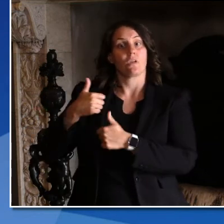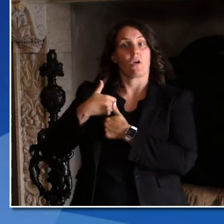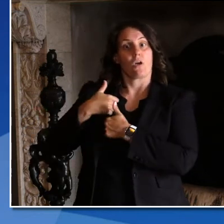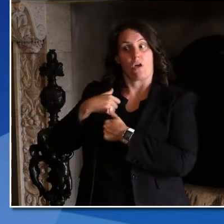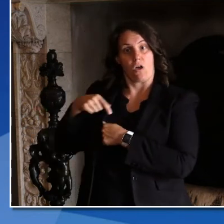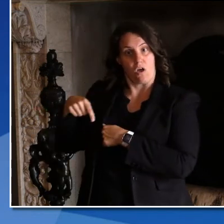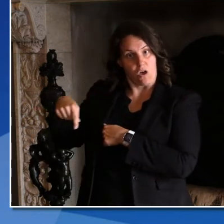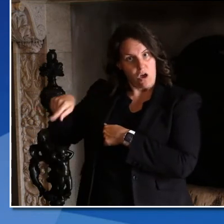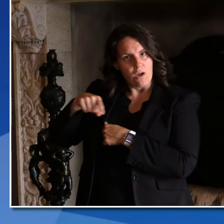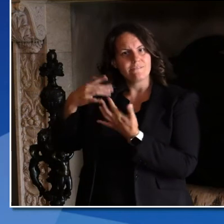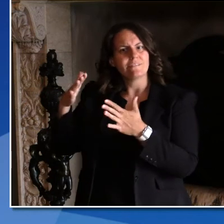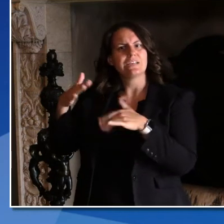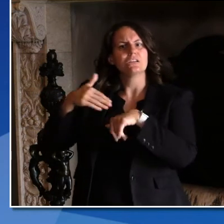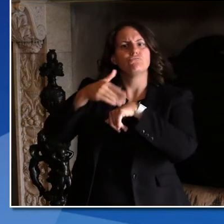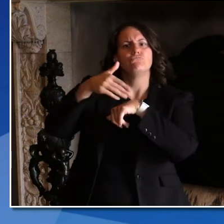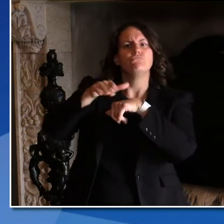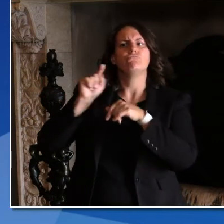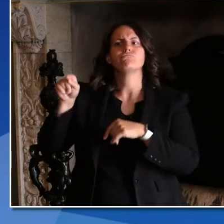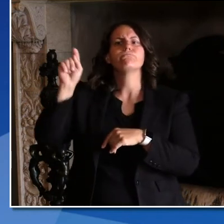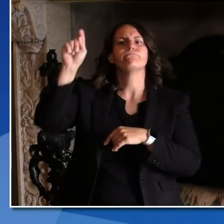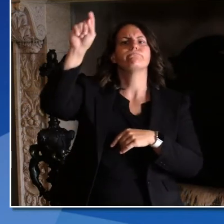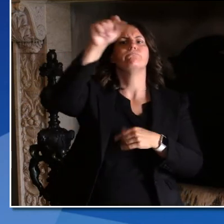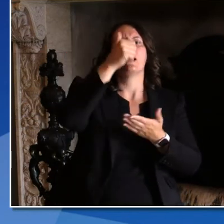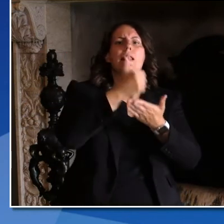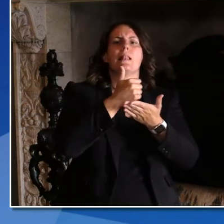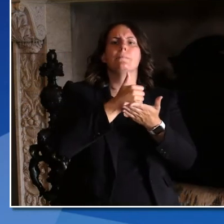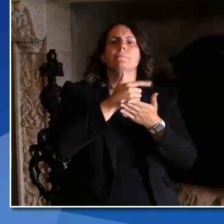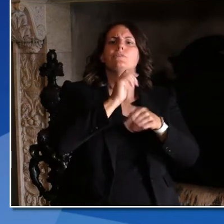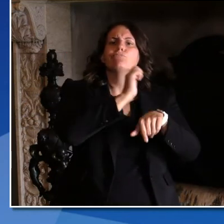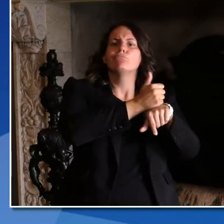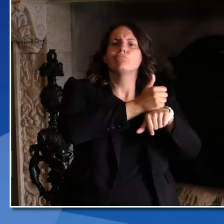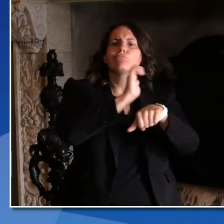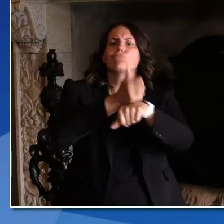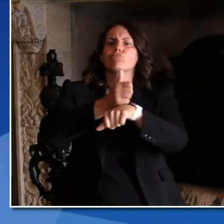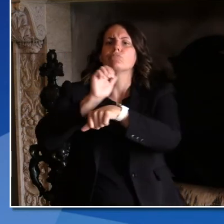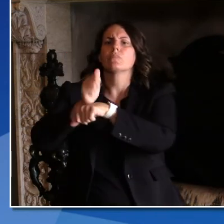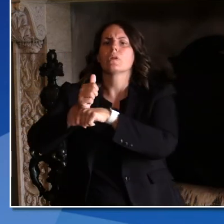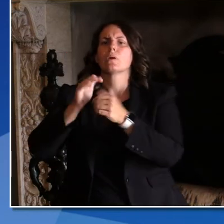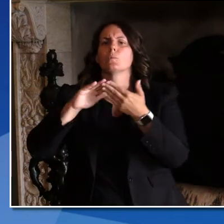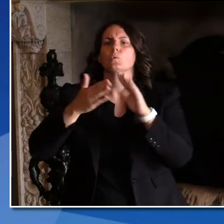help with opening additional testing lanes?